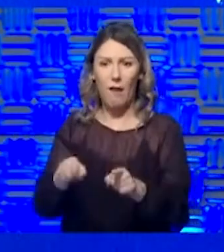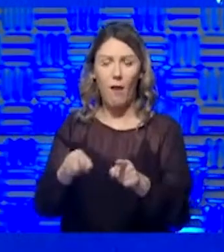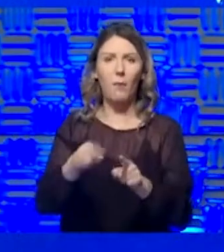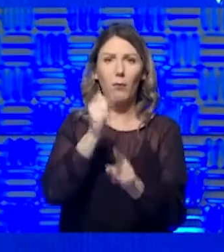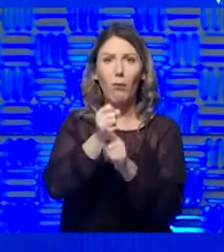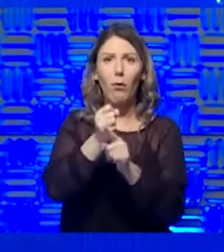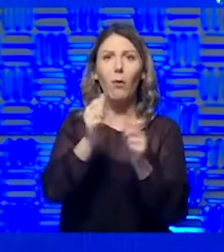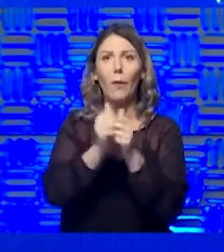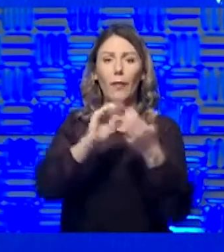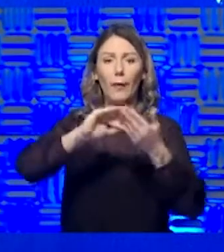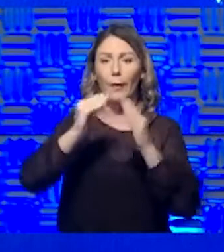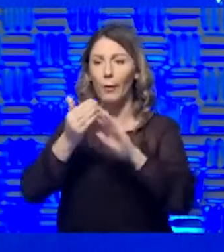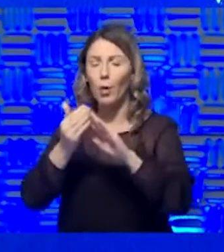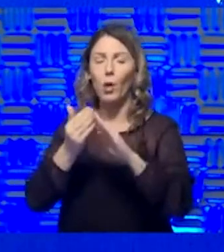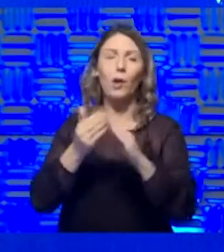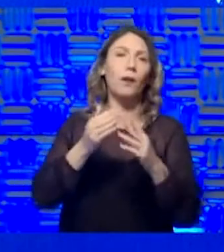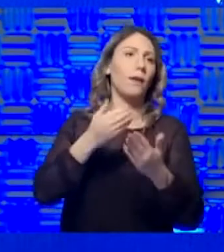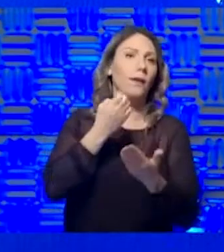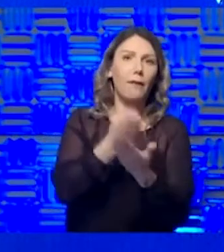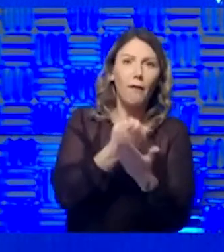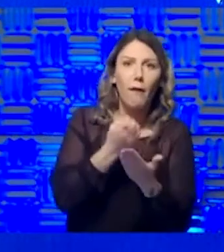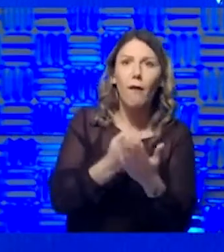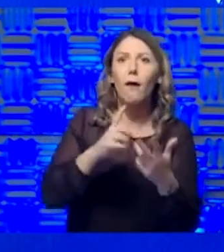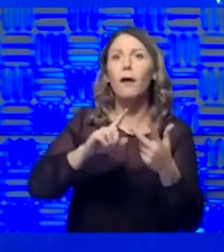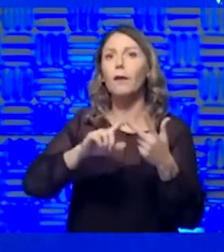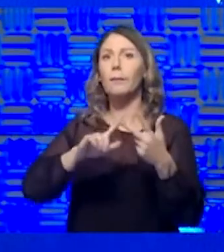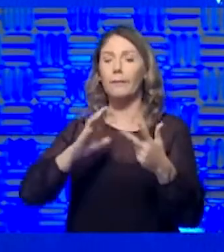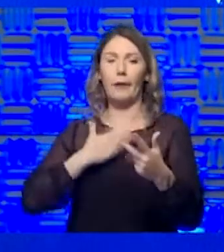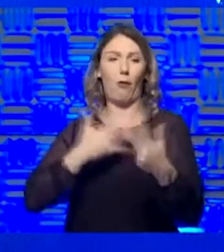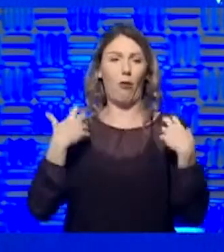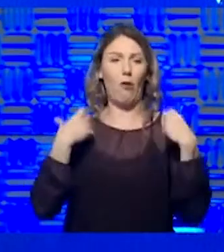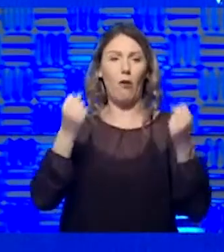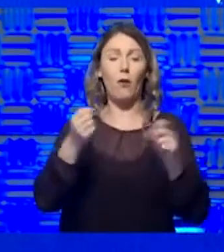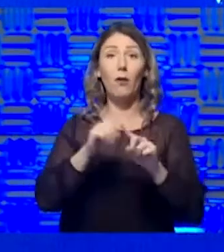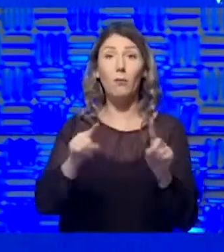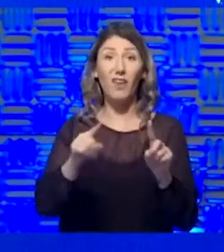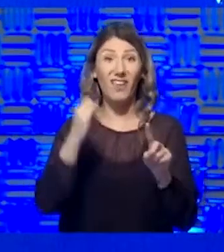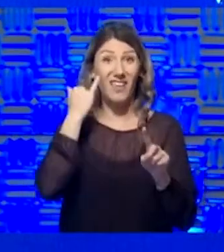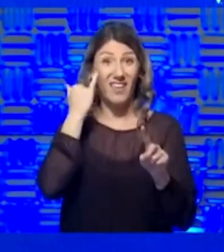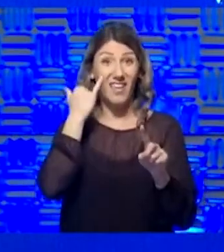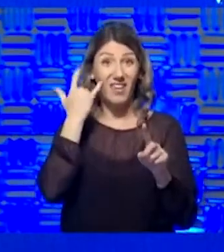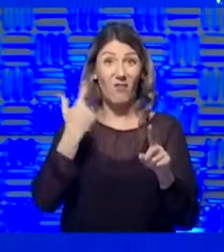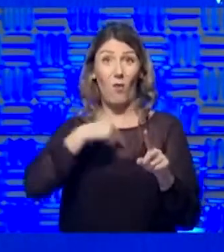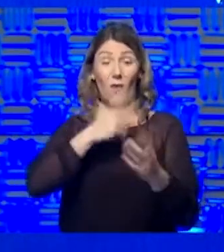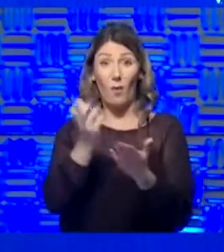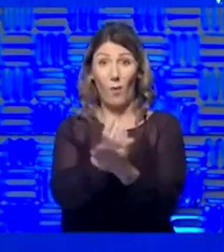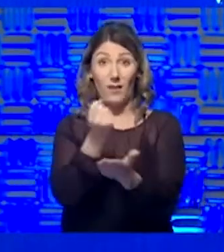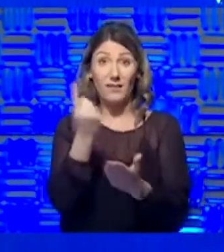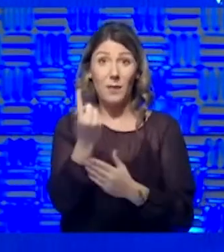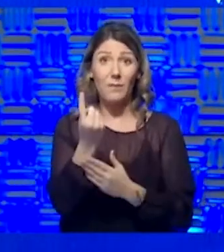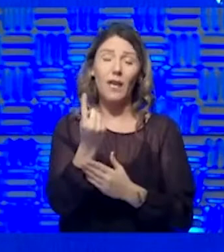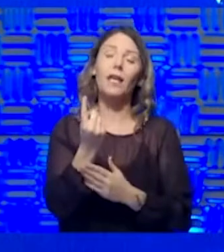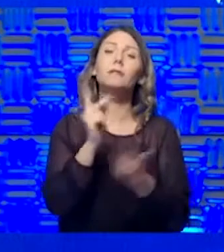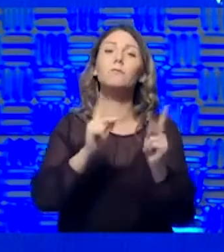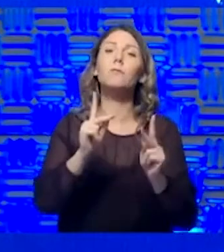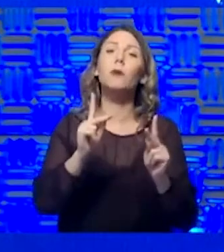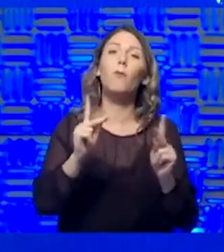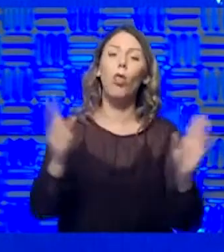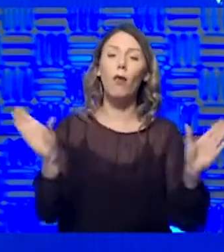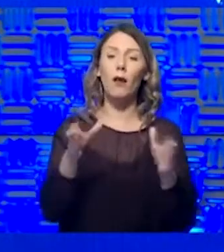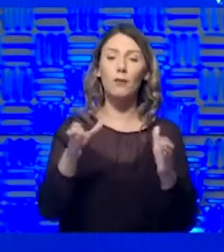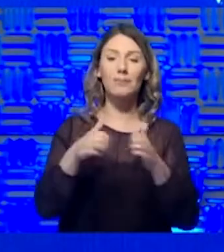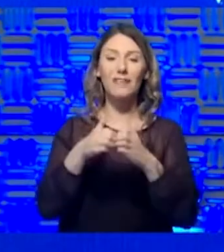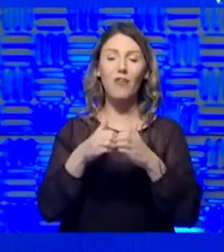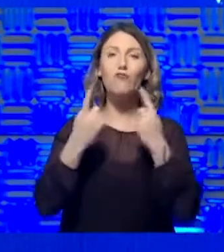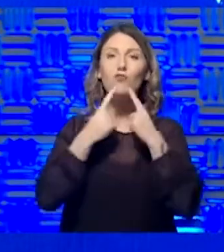community and to our economy and to our health. But if there is a win, it's in people coming together to accomplish a greater good.